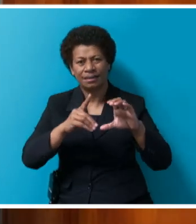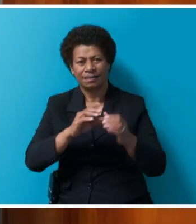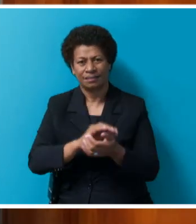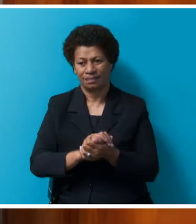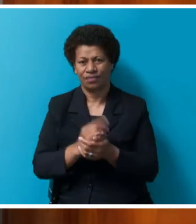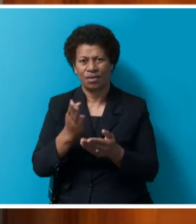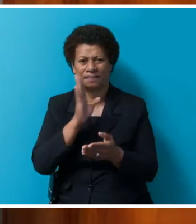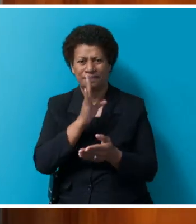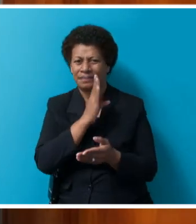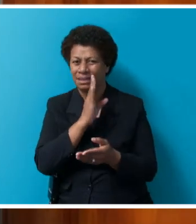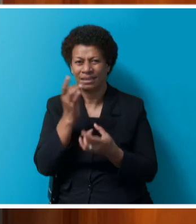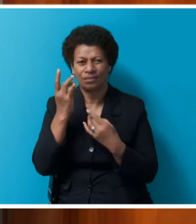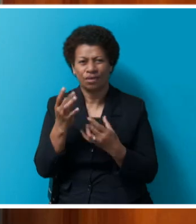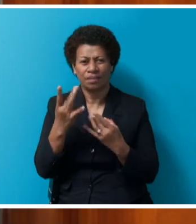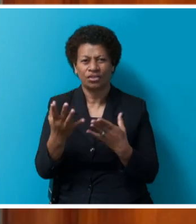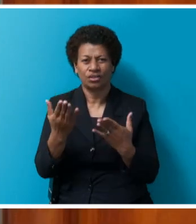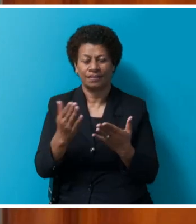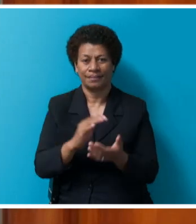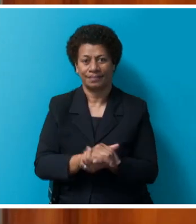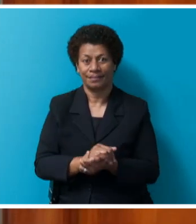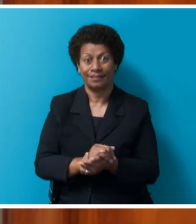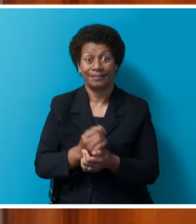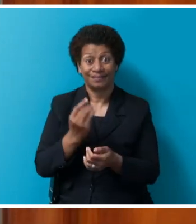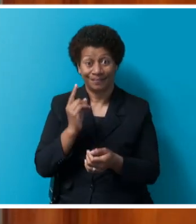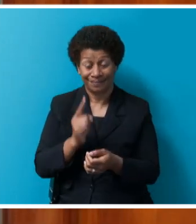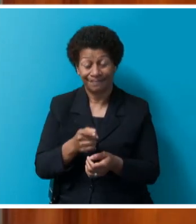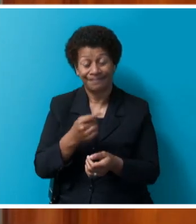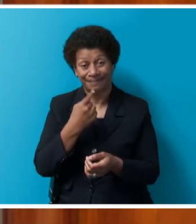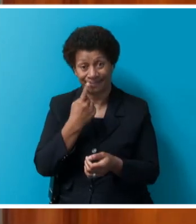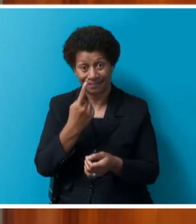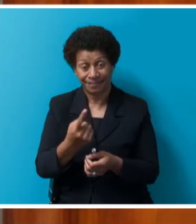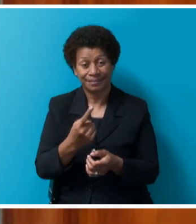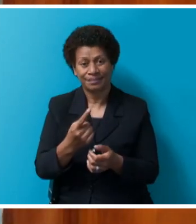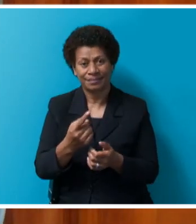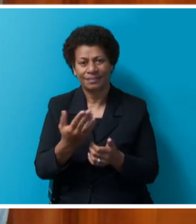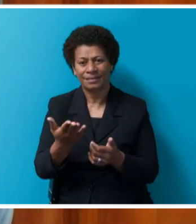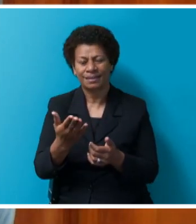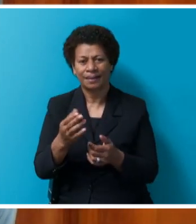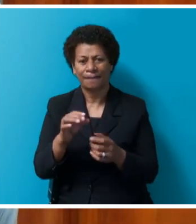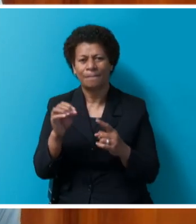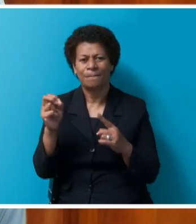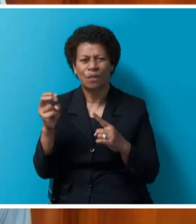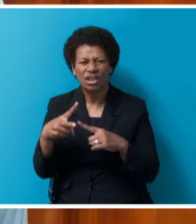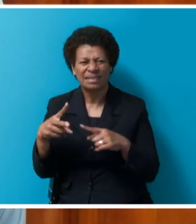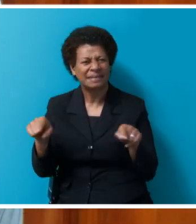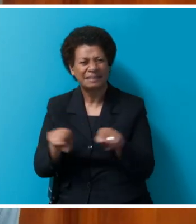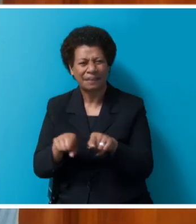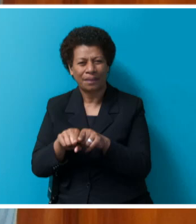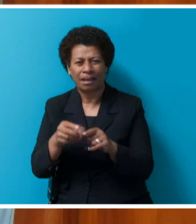and racism. Yet, in this instance, he has administered the very poison he condemned.